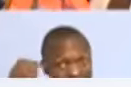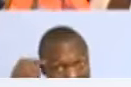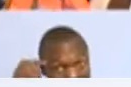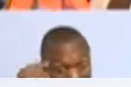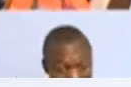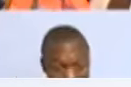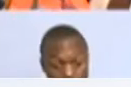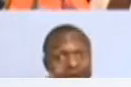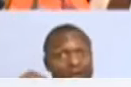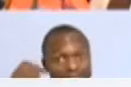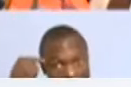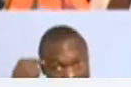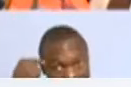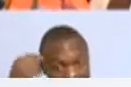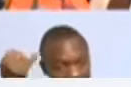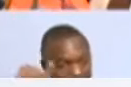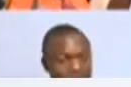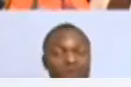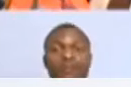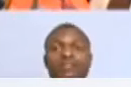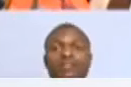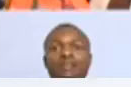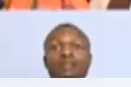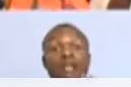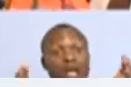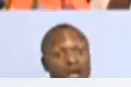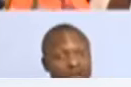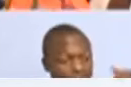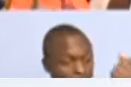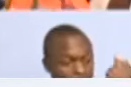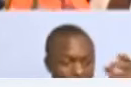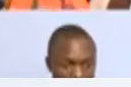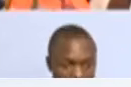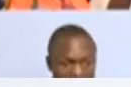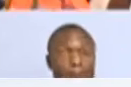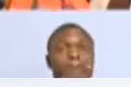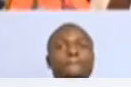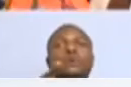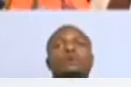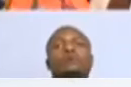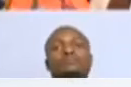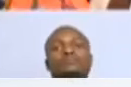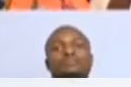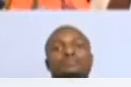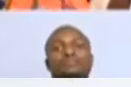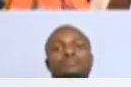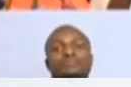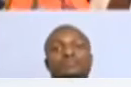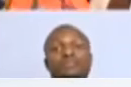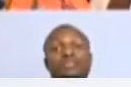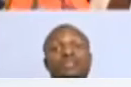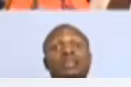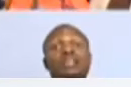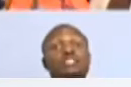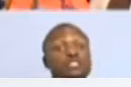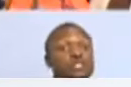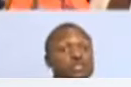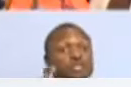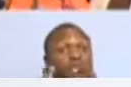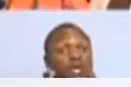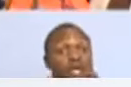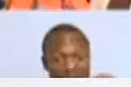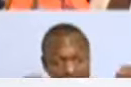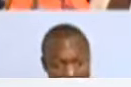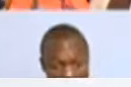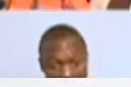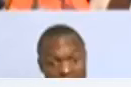our government has introduced the community maize sales program in deficit areas to improve